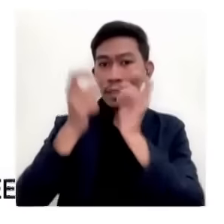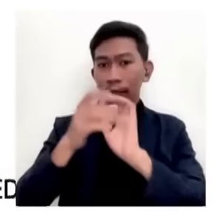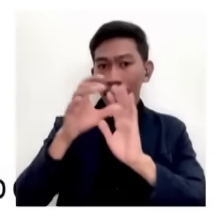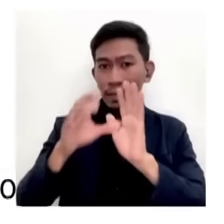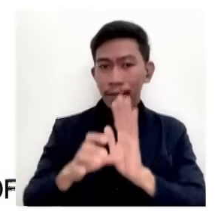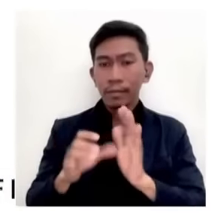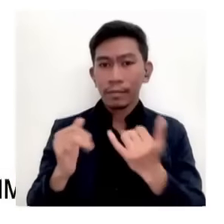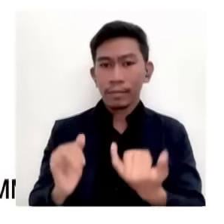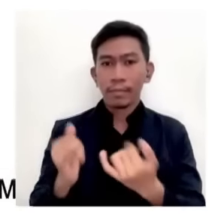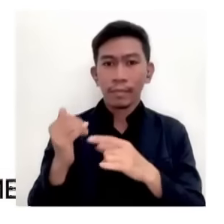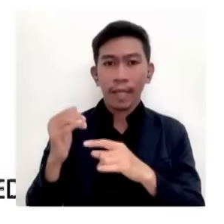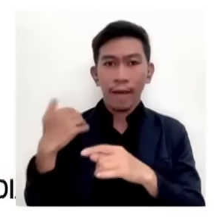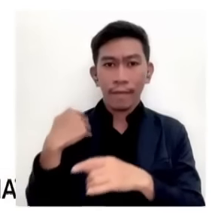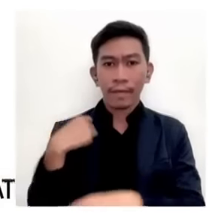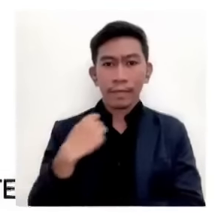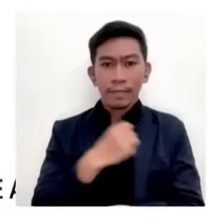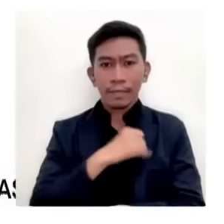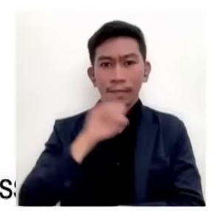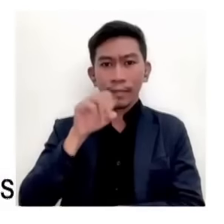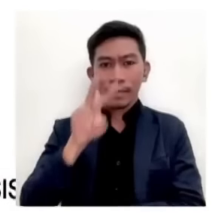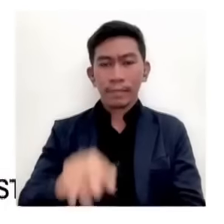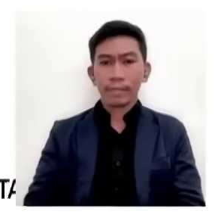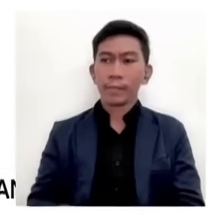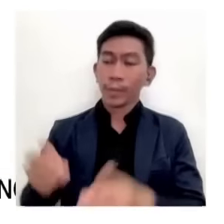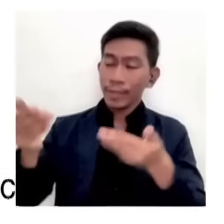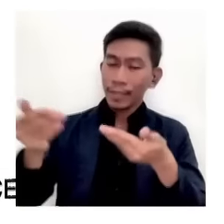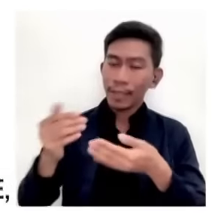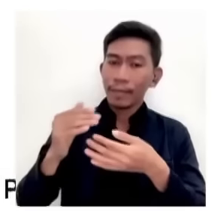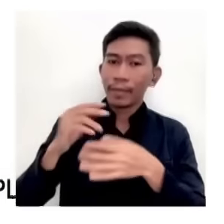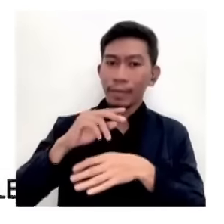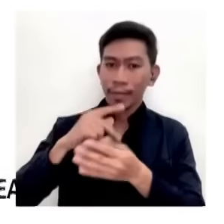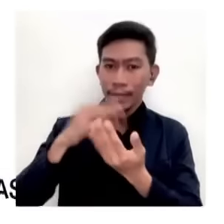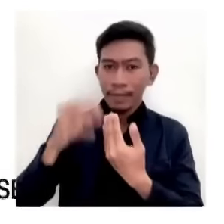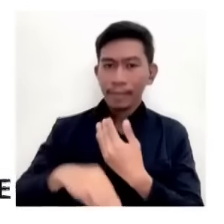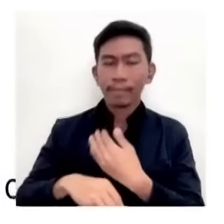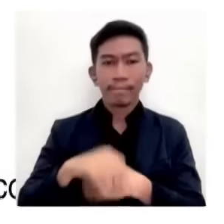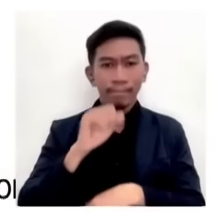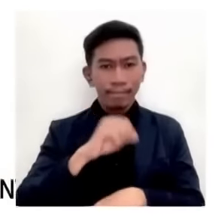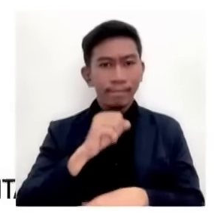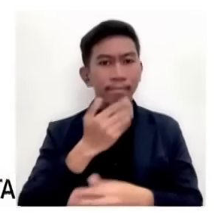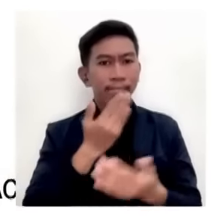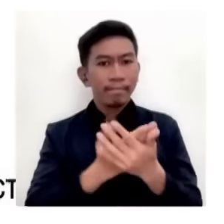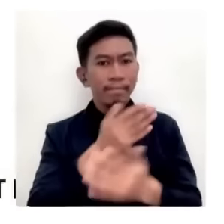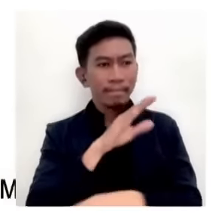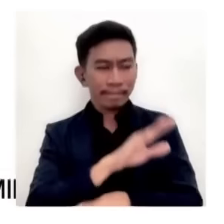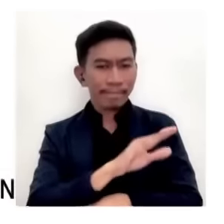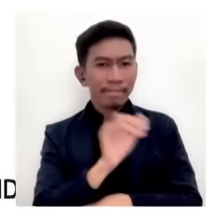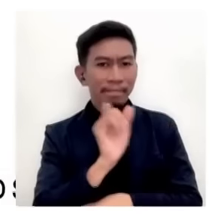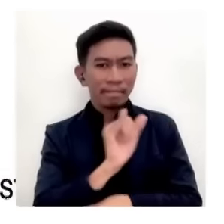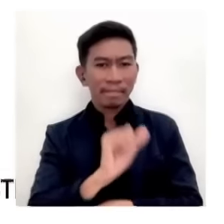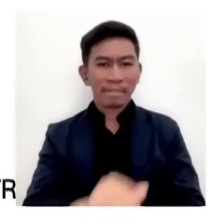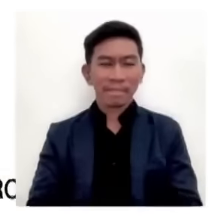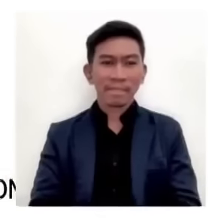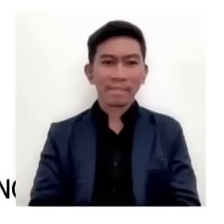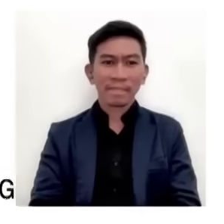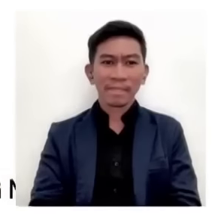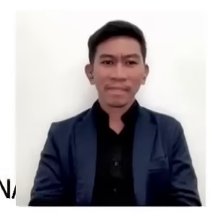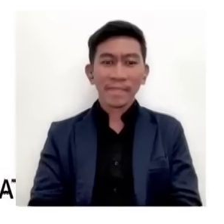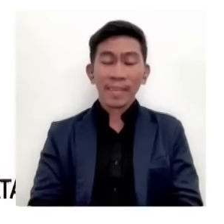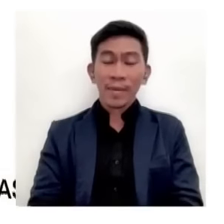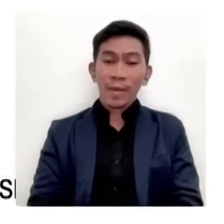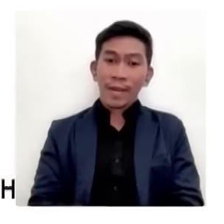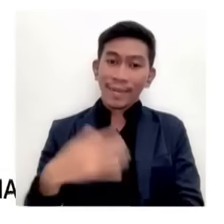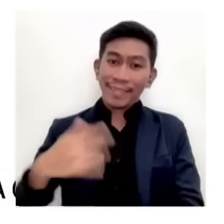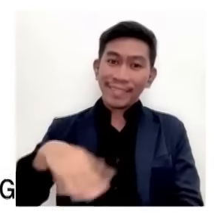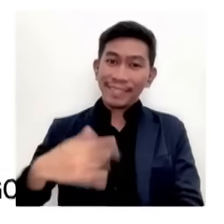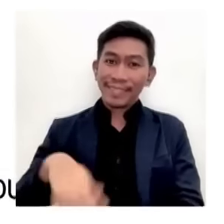to you. Thanks for joining us today. Welcome to the program. Yes, Carmina, good afternoon to you also. Right. It's only the last day of January,